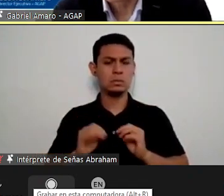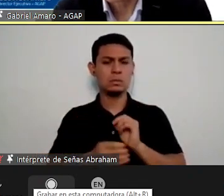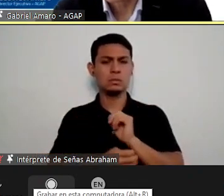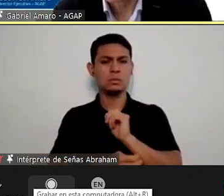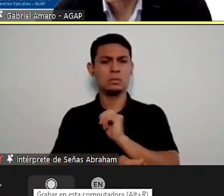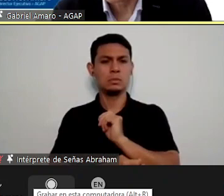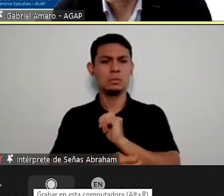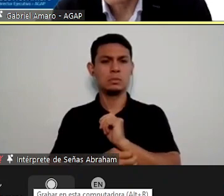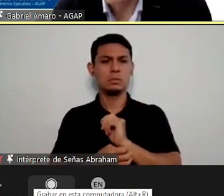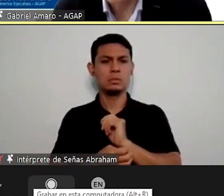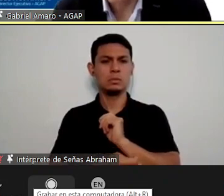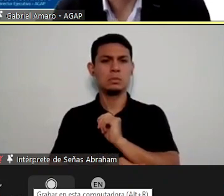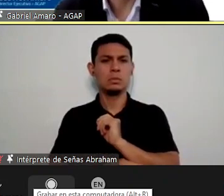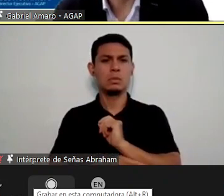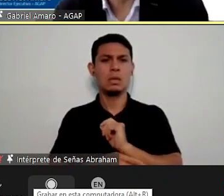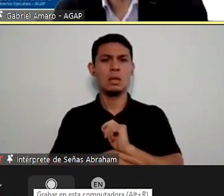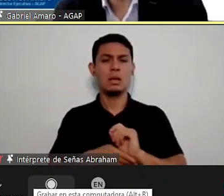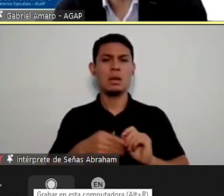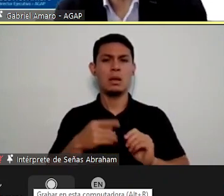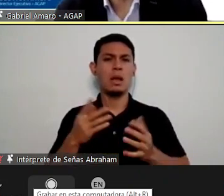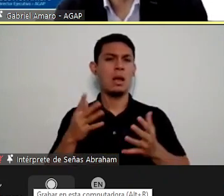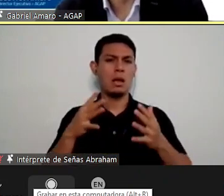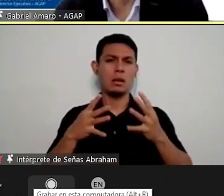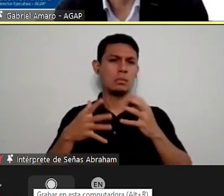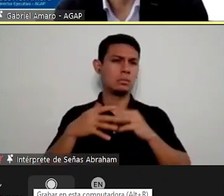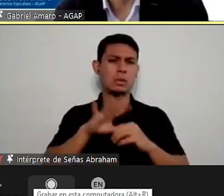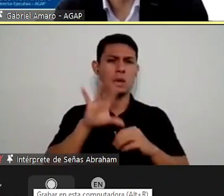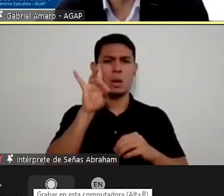issue that has